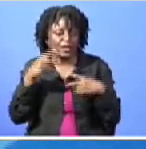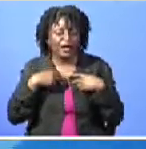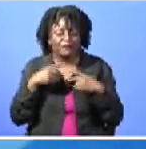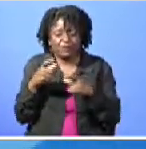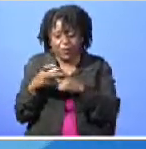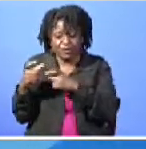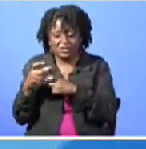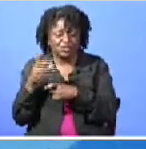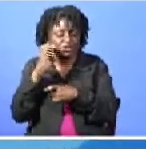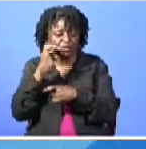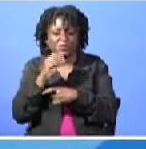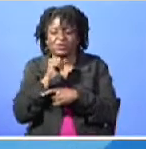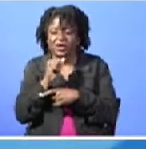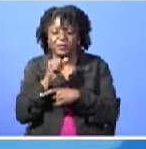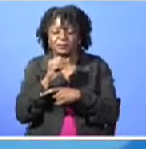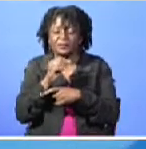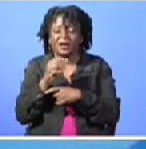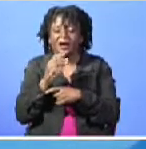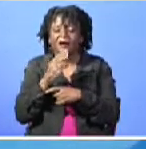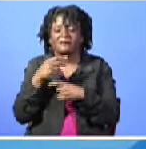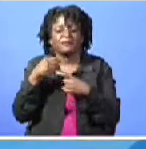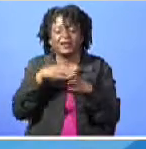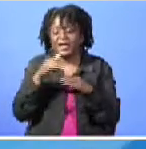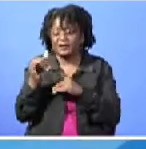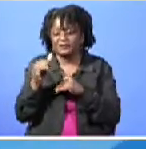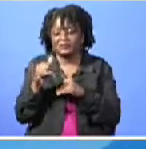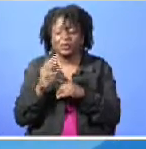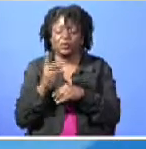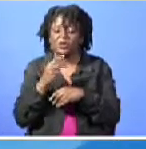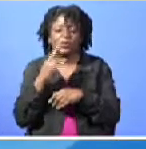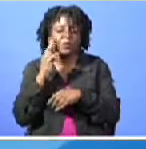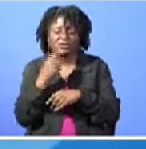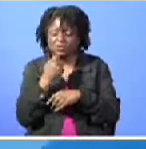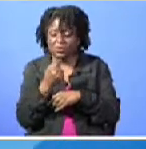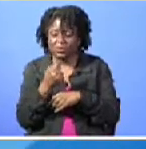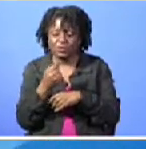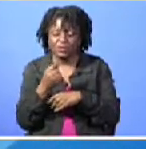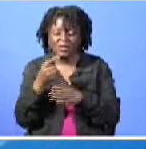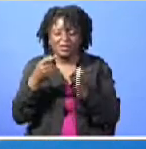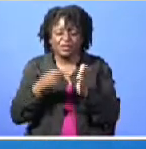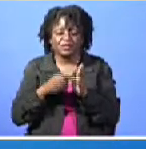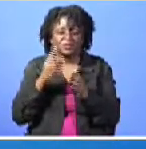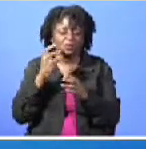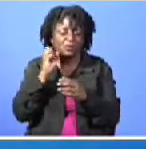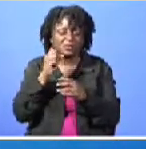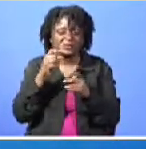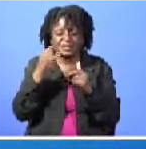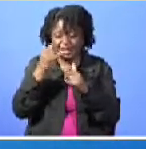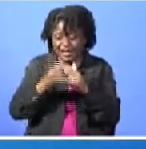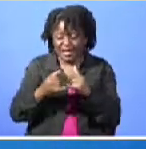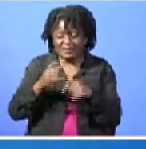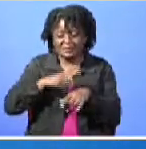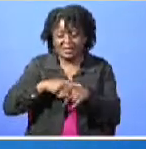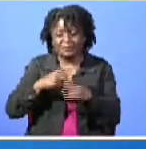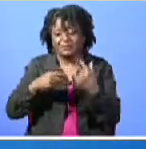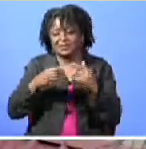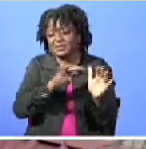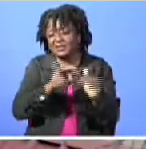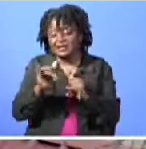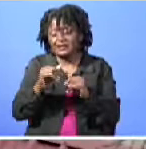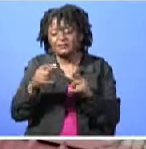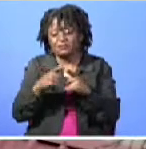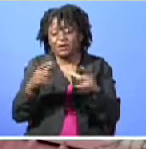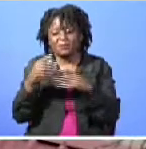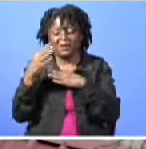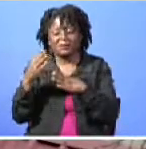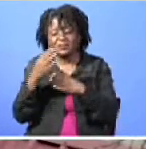last flight out of Grand Bahama and our last chance to get out. And as some of us are international and reside abroad, we had to take the